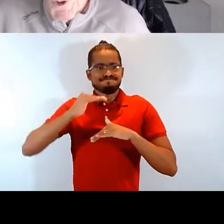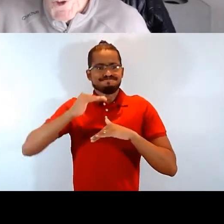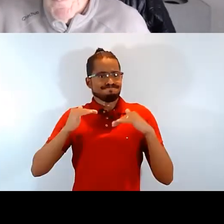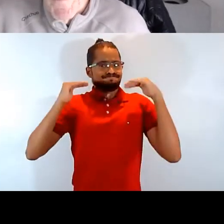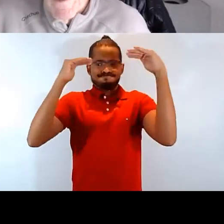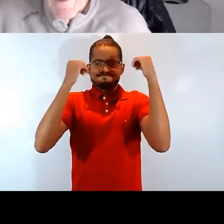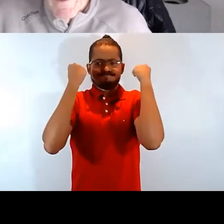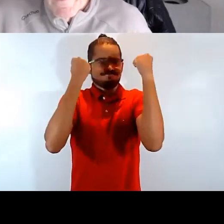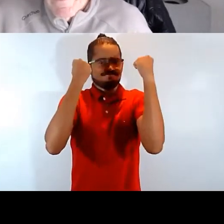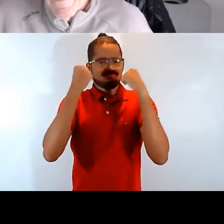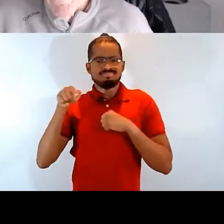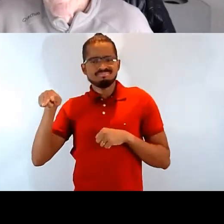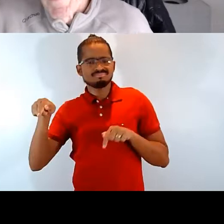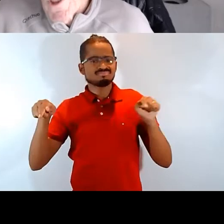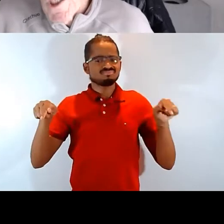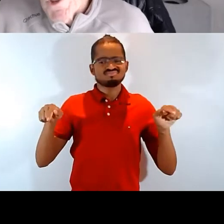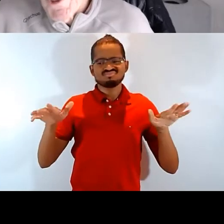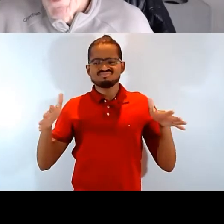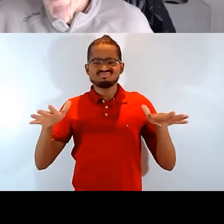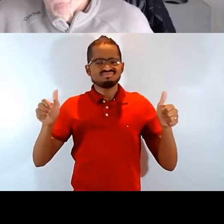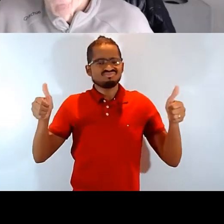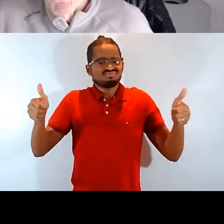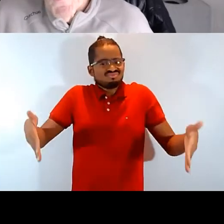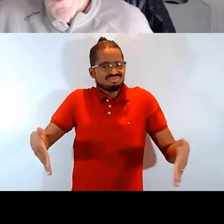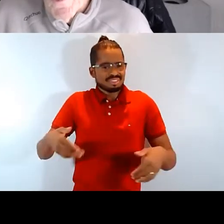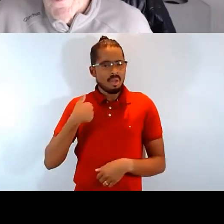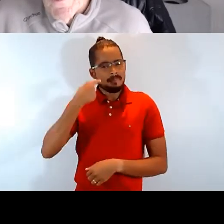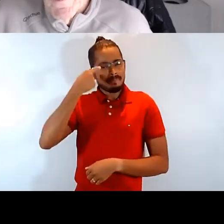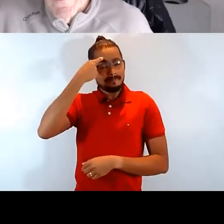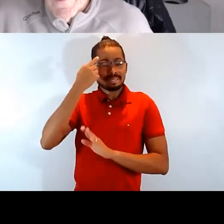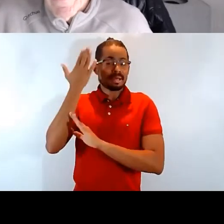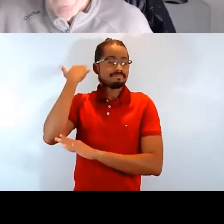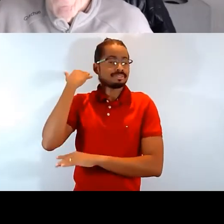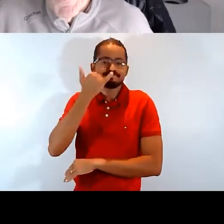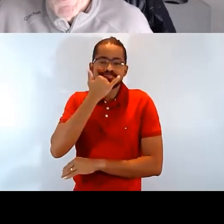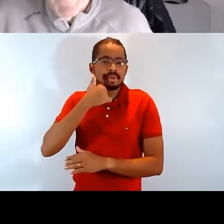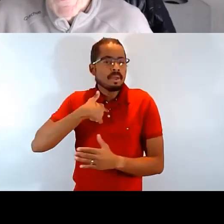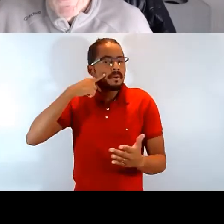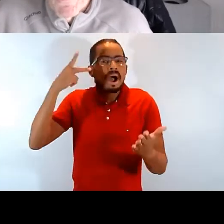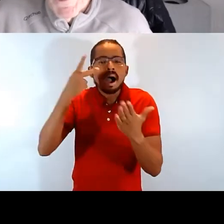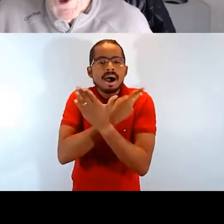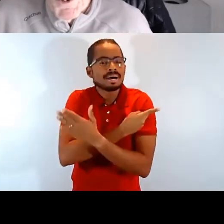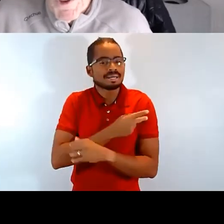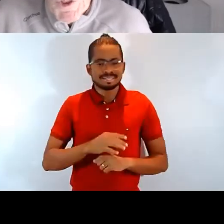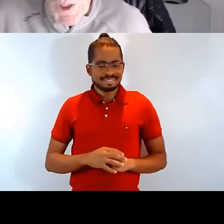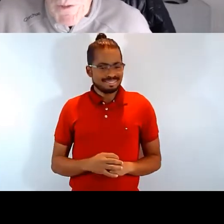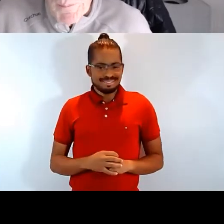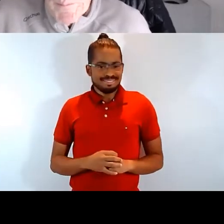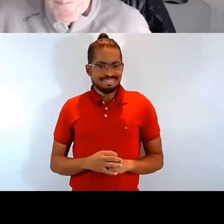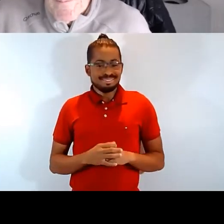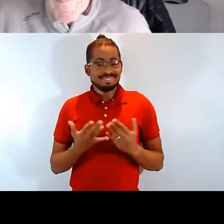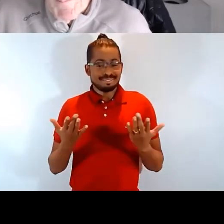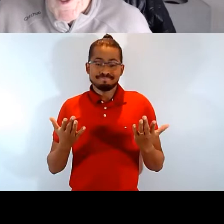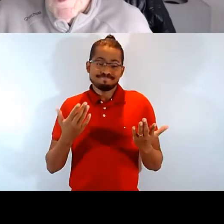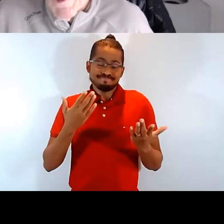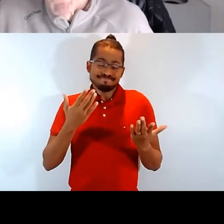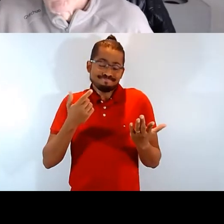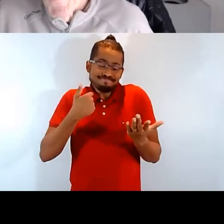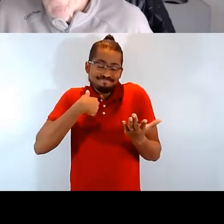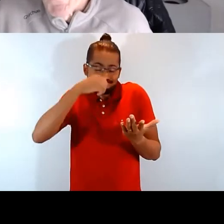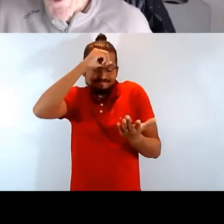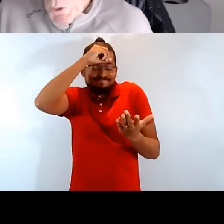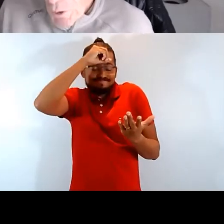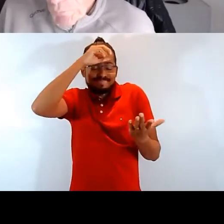not so. And because these were different worlds, I had no special interest in them because I